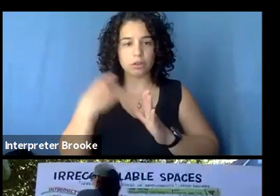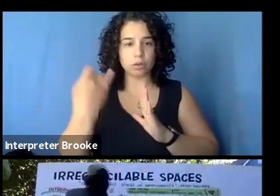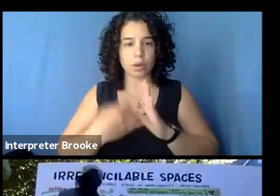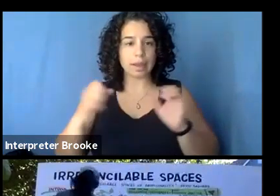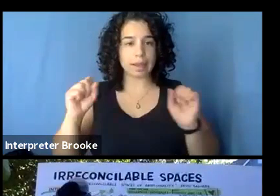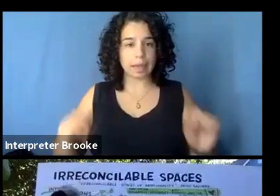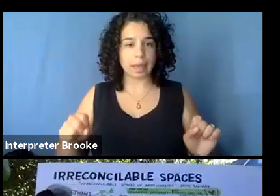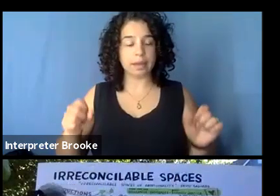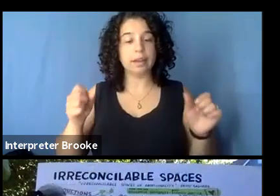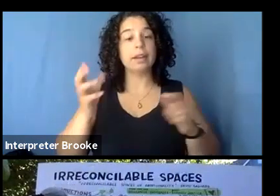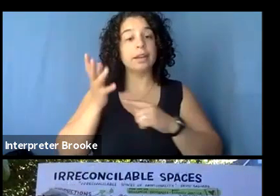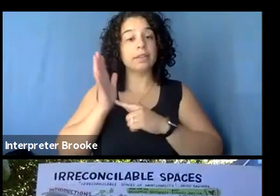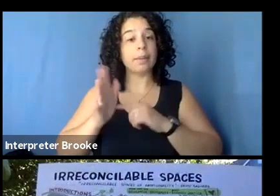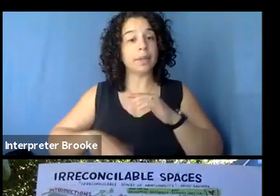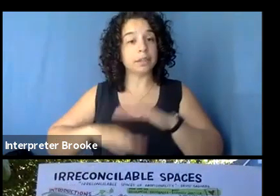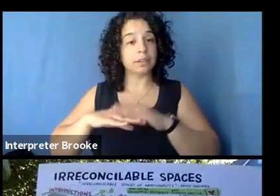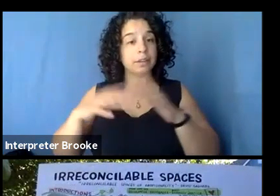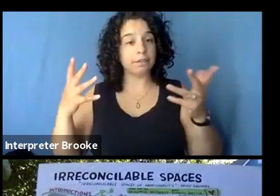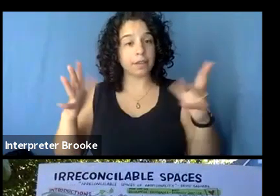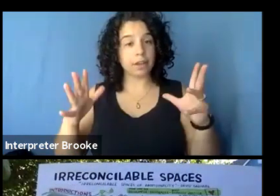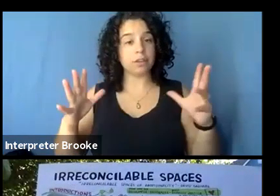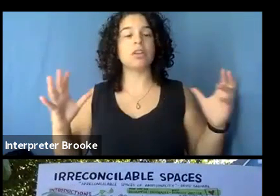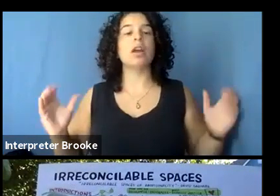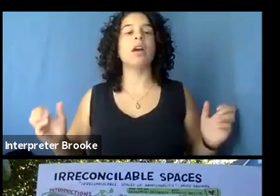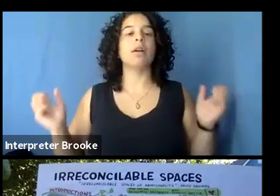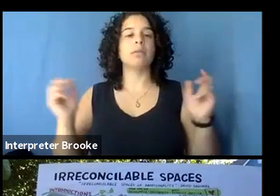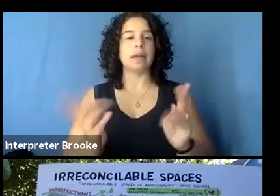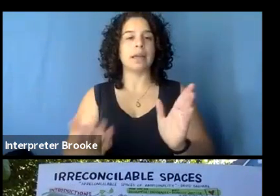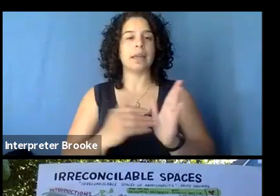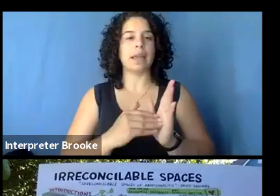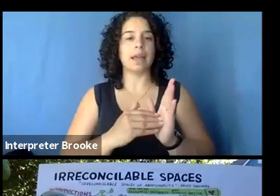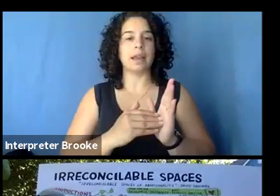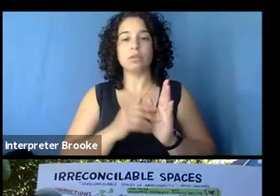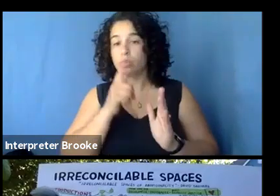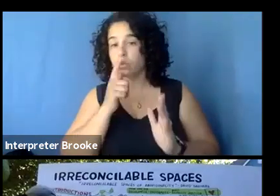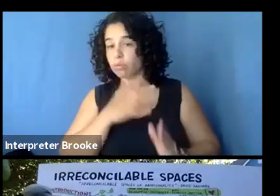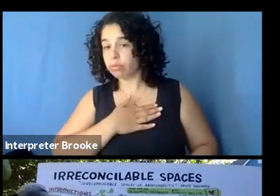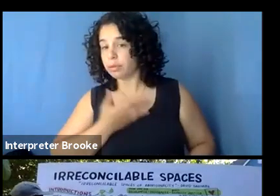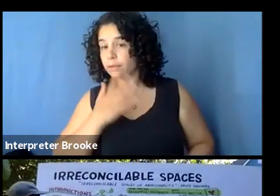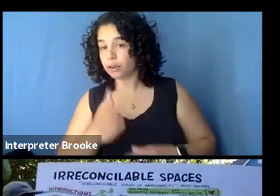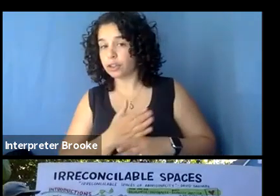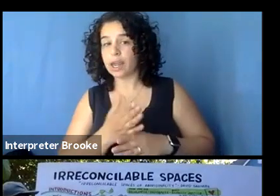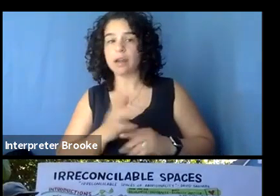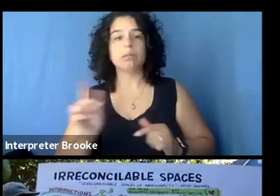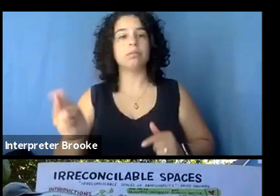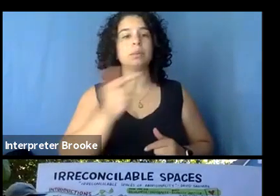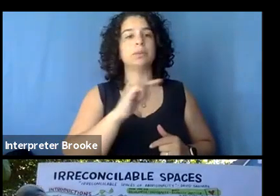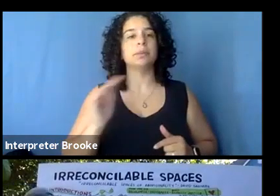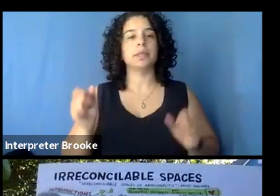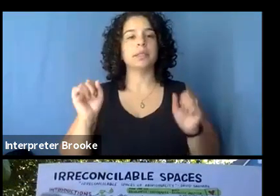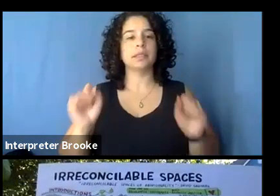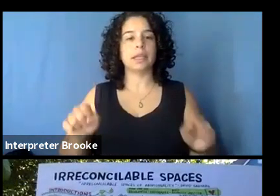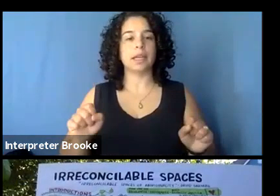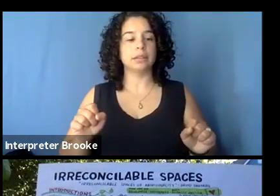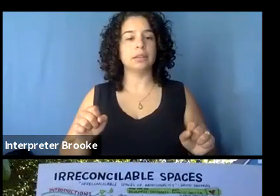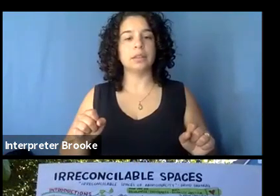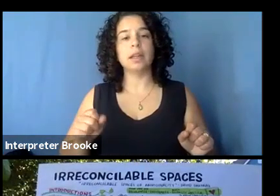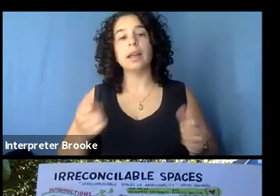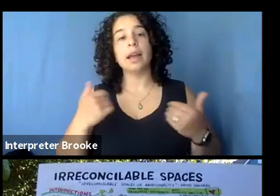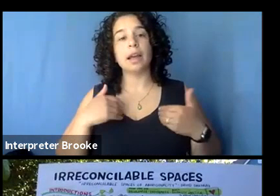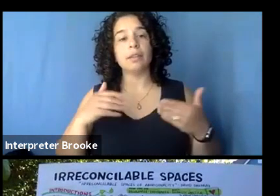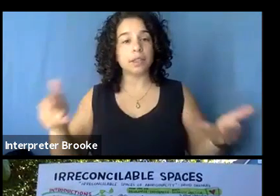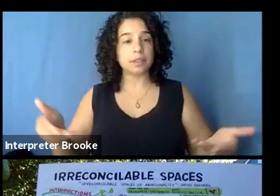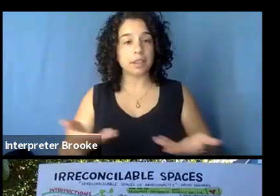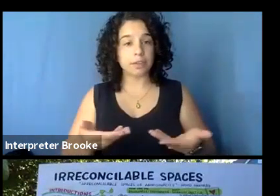it seems comfortable, share. The invitation, of course, is wherever you are comfortable, there is an invitation to